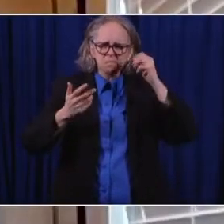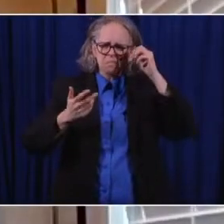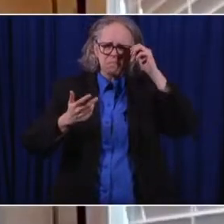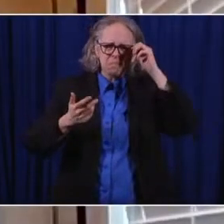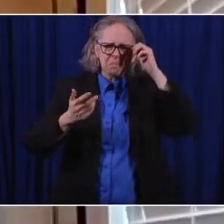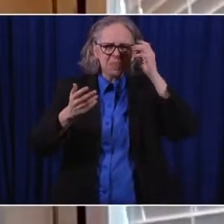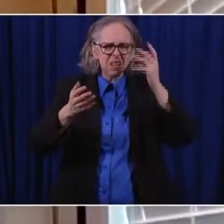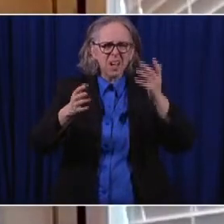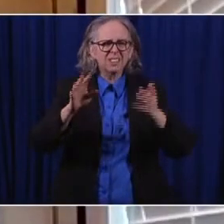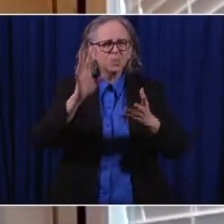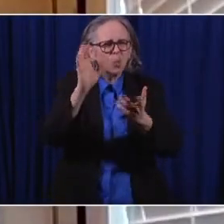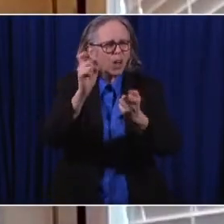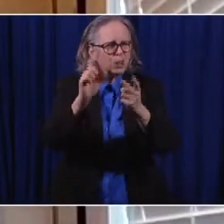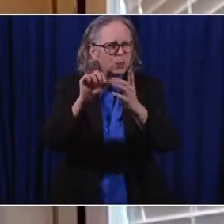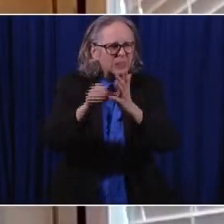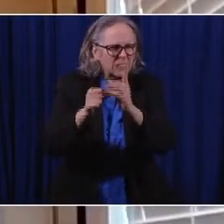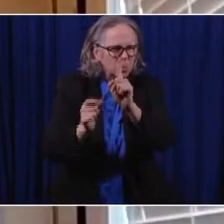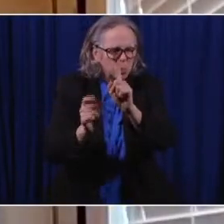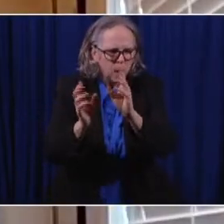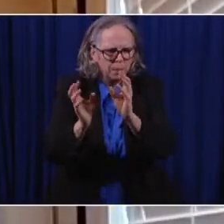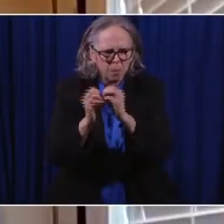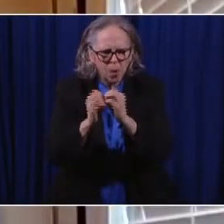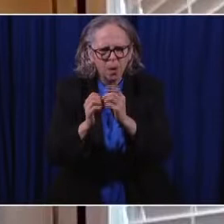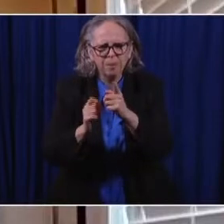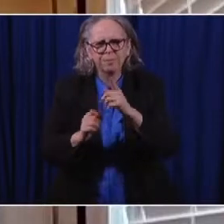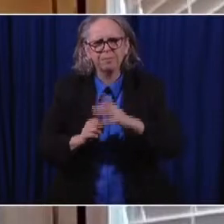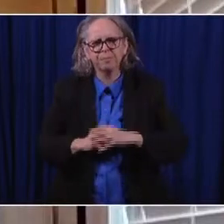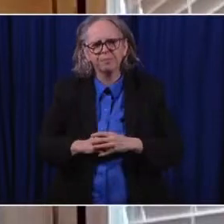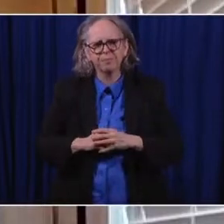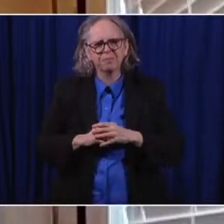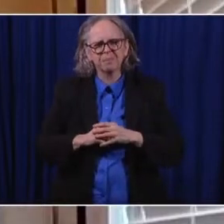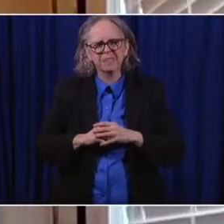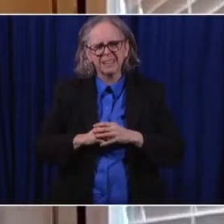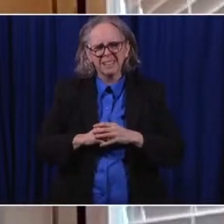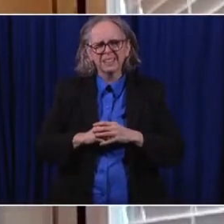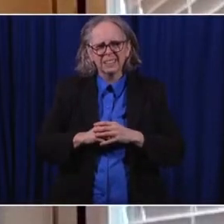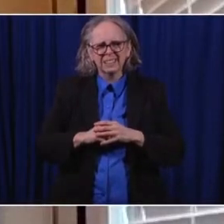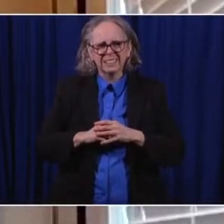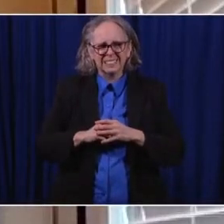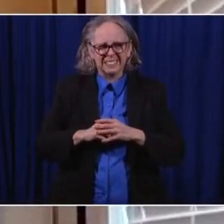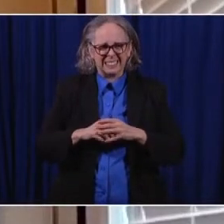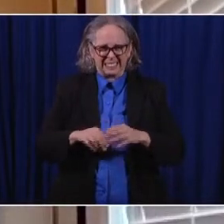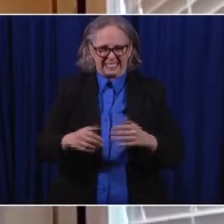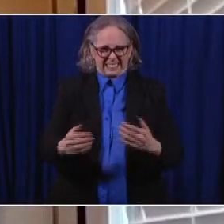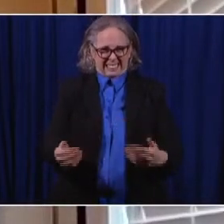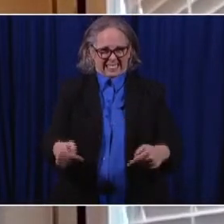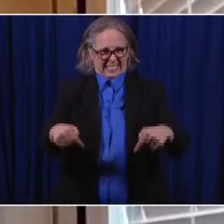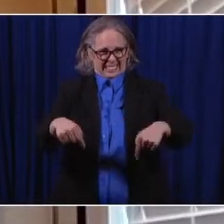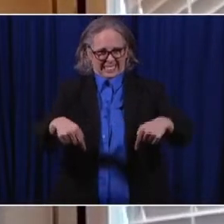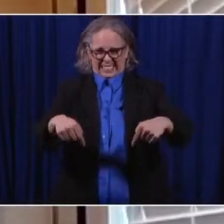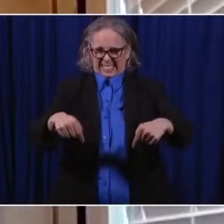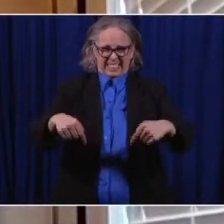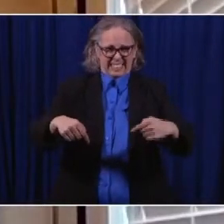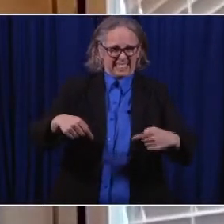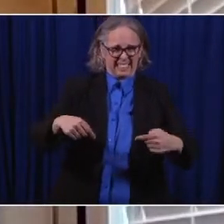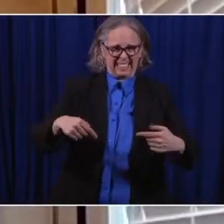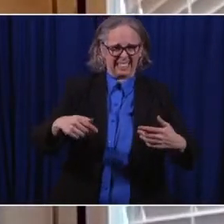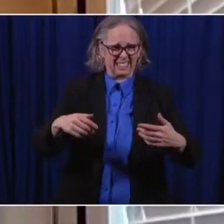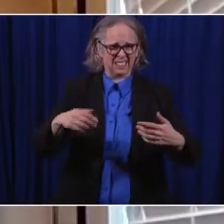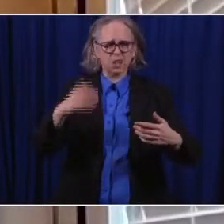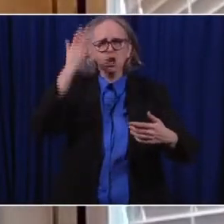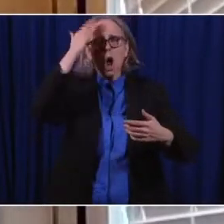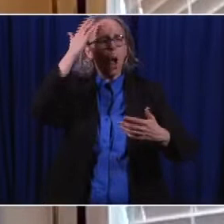good summary is that this is not at all unlike how the large mass vaccination programs are conducted